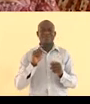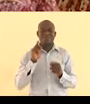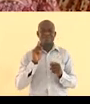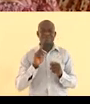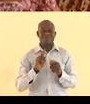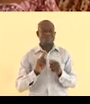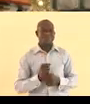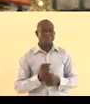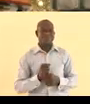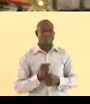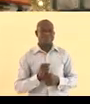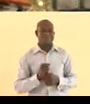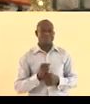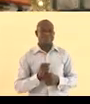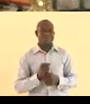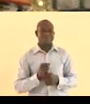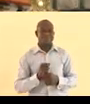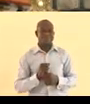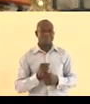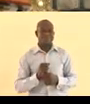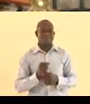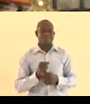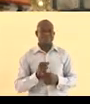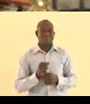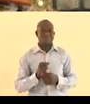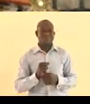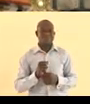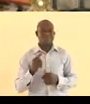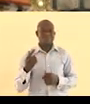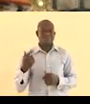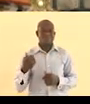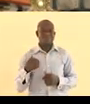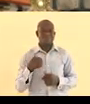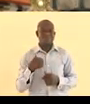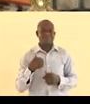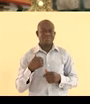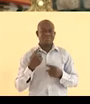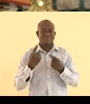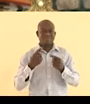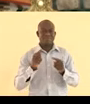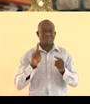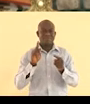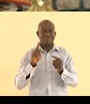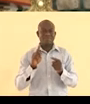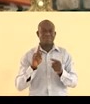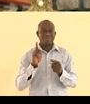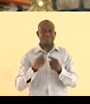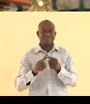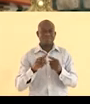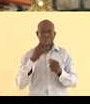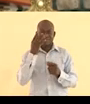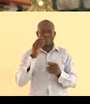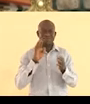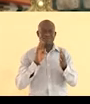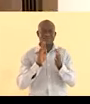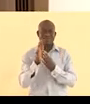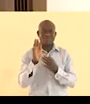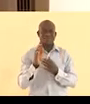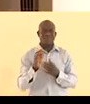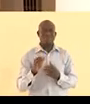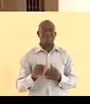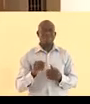sorted? Follow the instructions. For few of us, we try as much as possible to speak against it. Because part of the thing